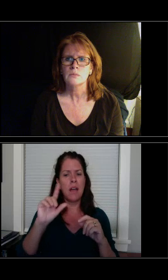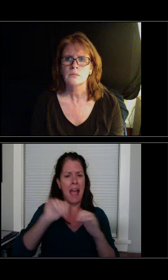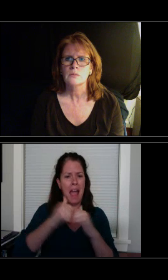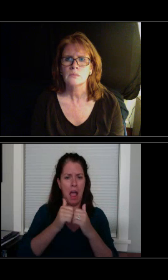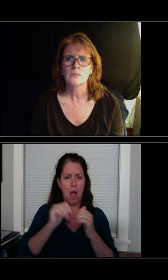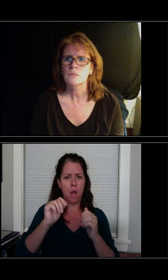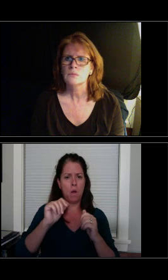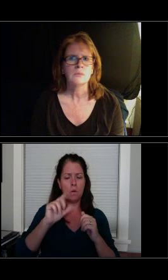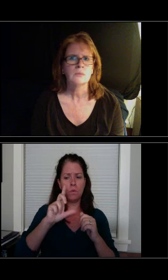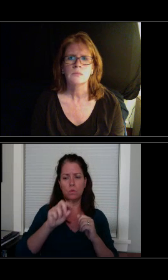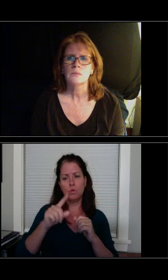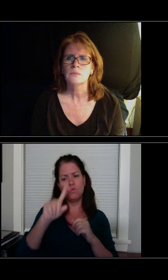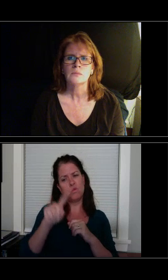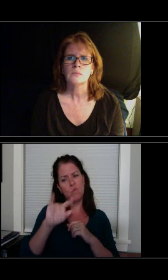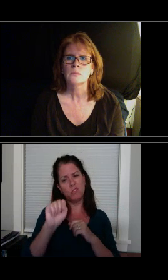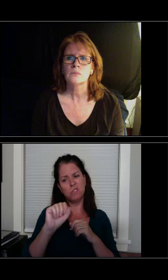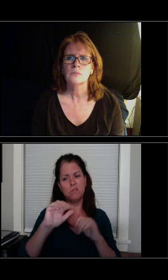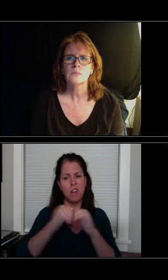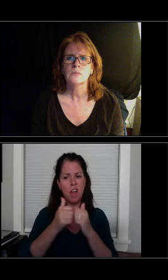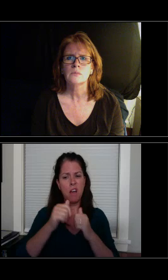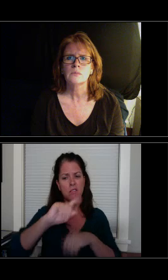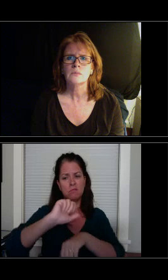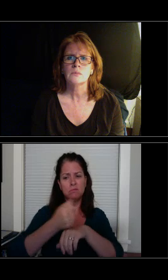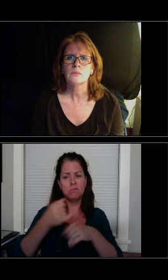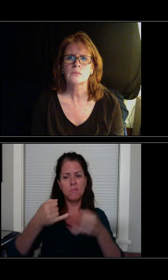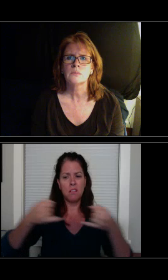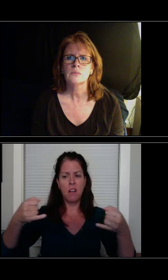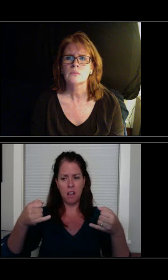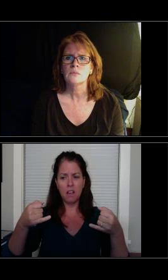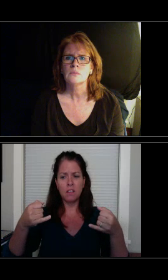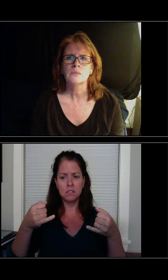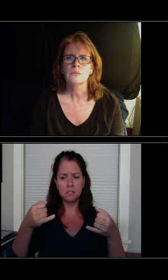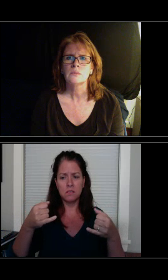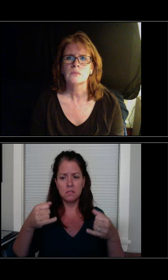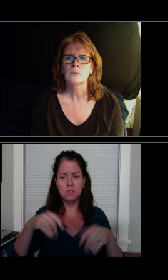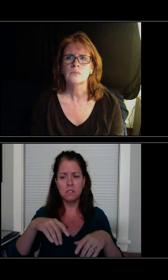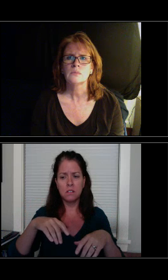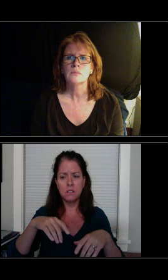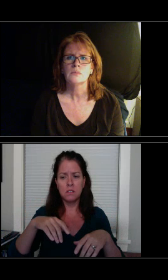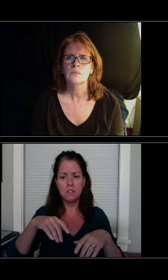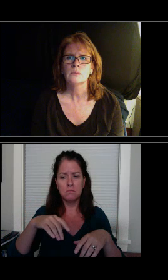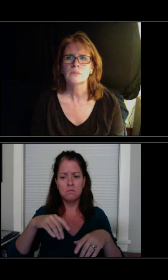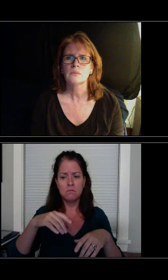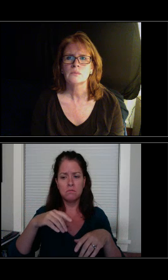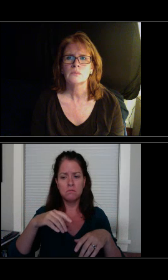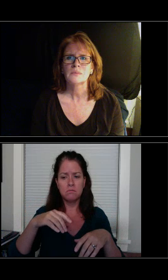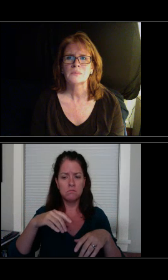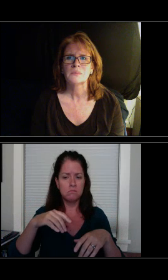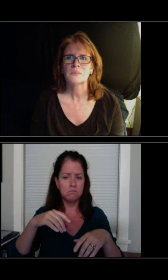of flexibility depending on the environment. And the question is, how do you set up